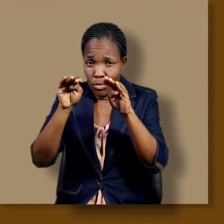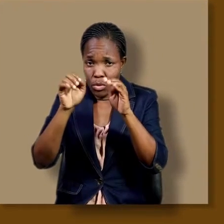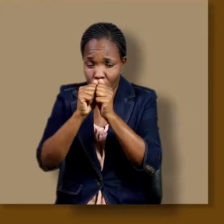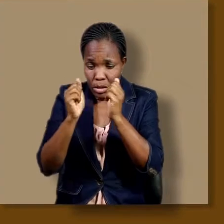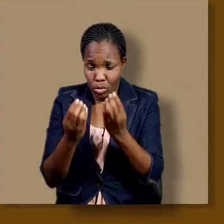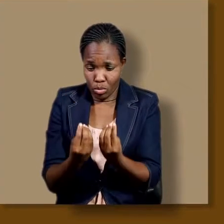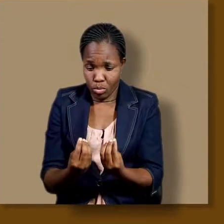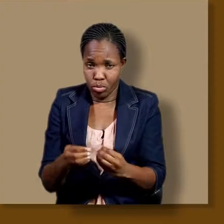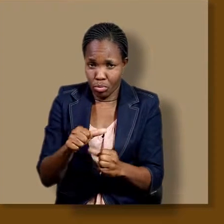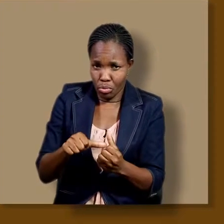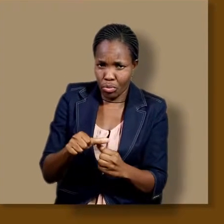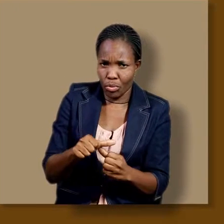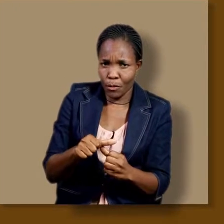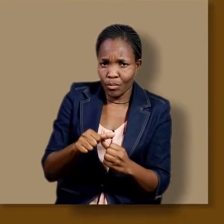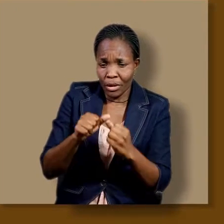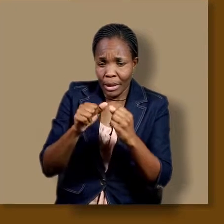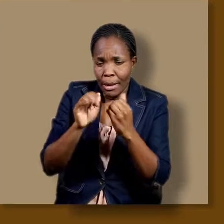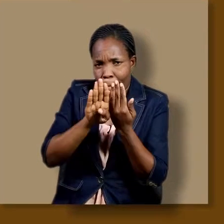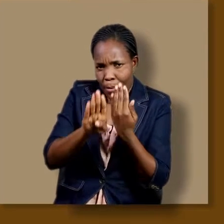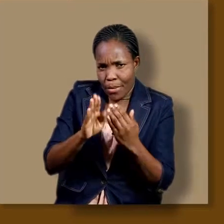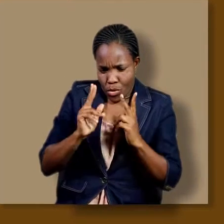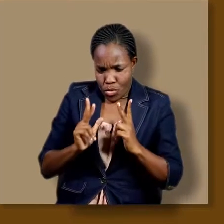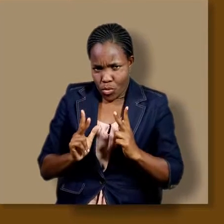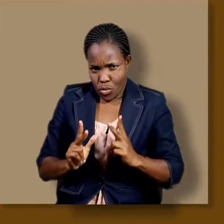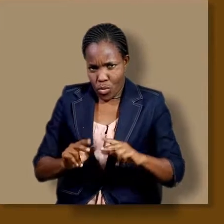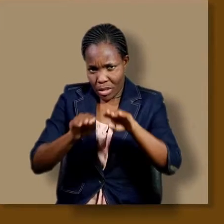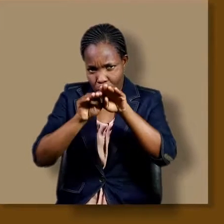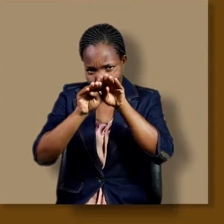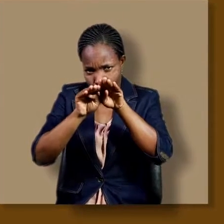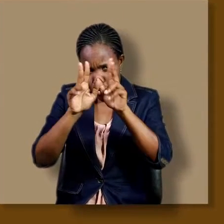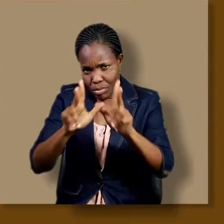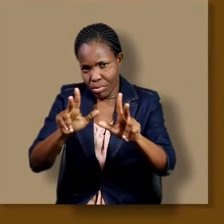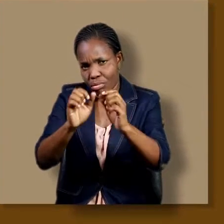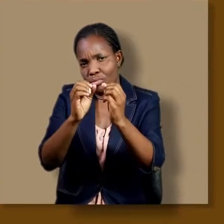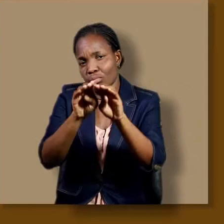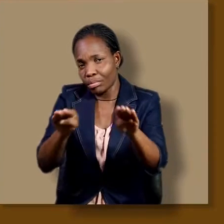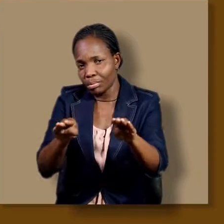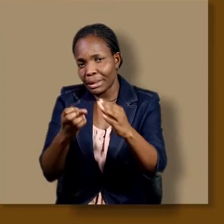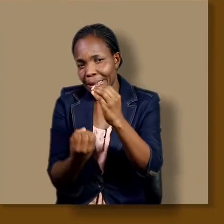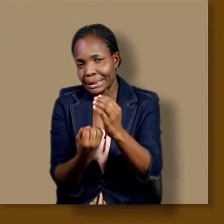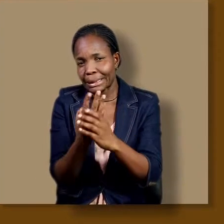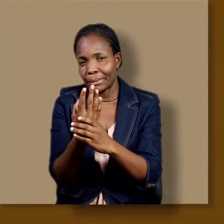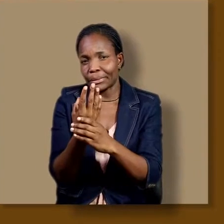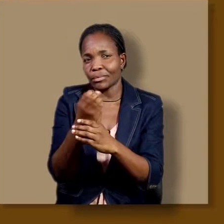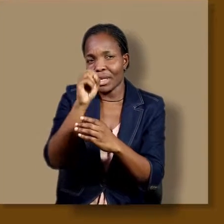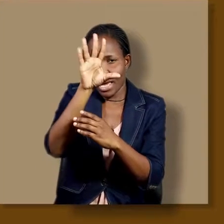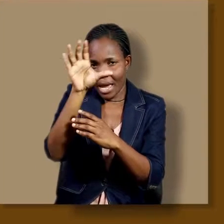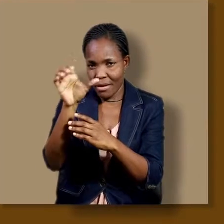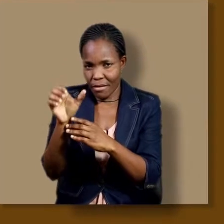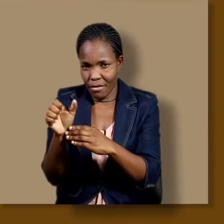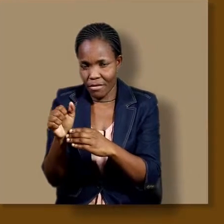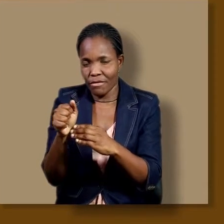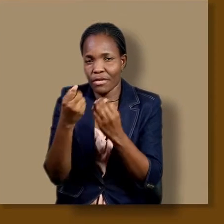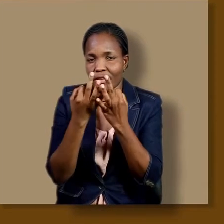children, protection of human and people's rights, establishment of an African nuclear weapons-free